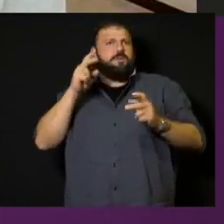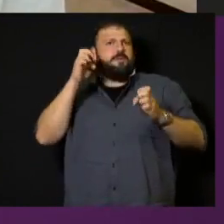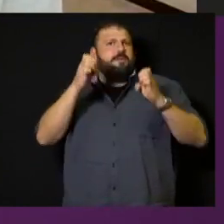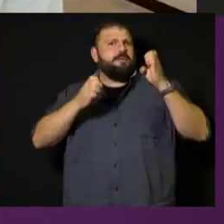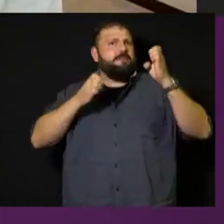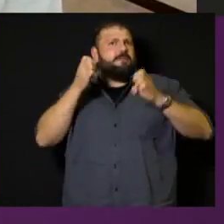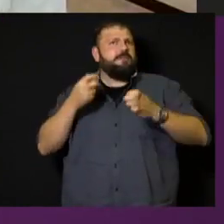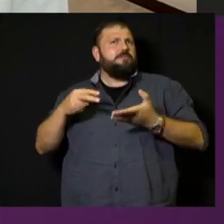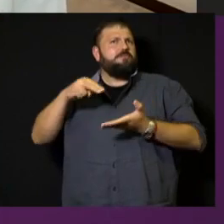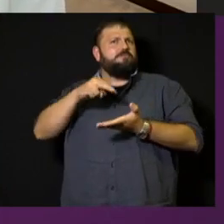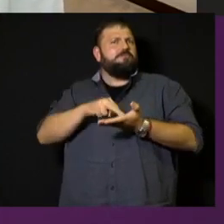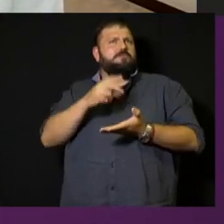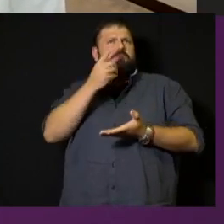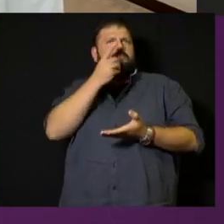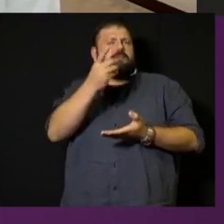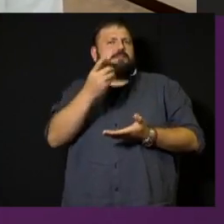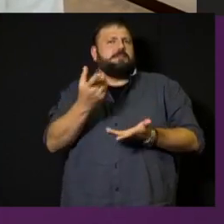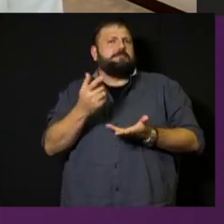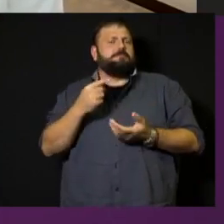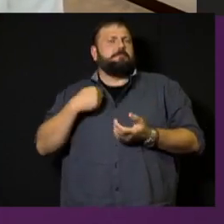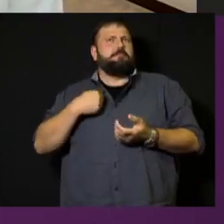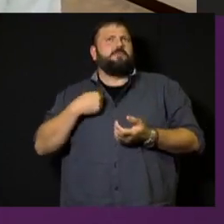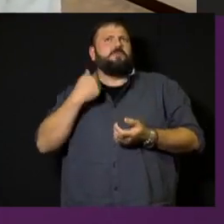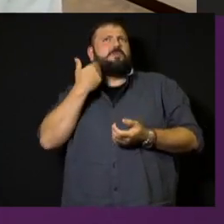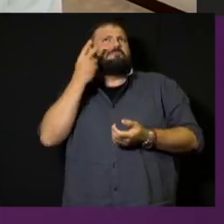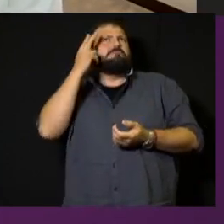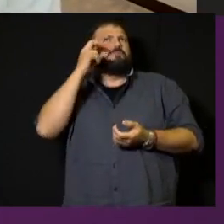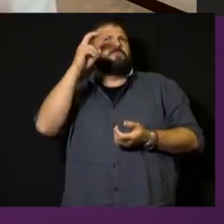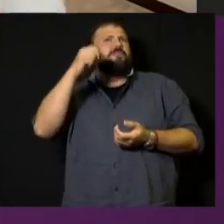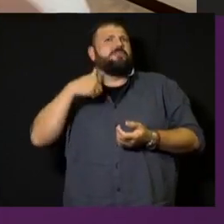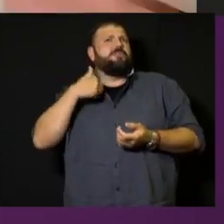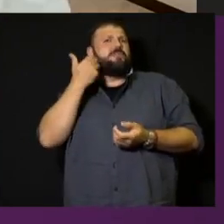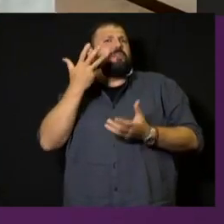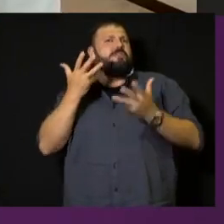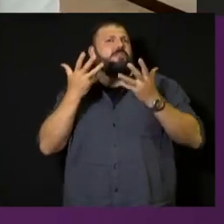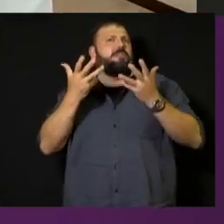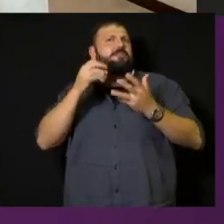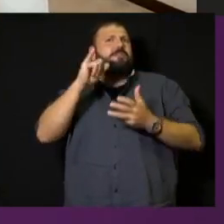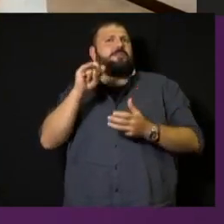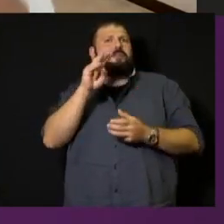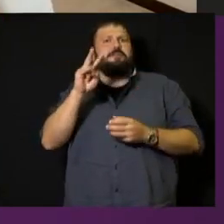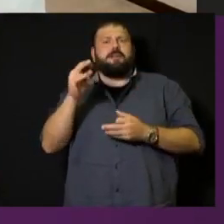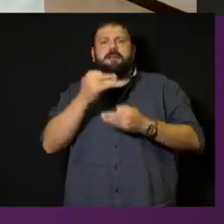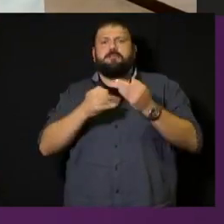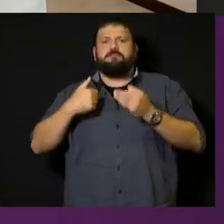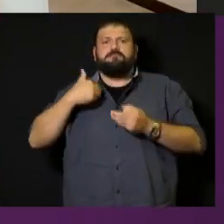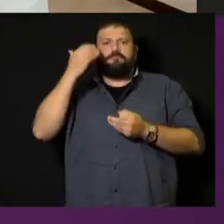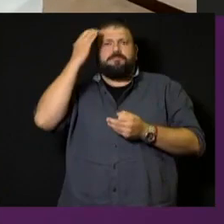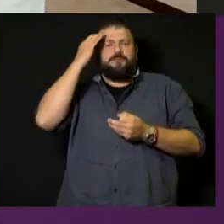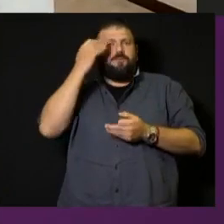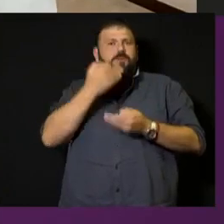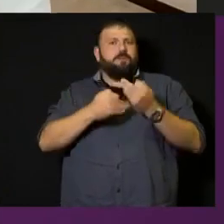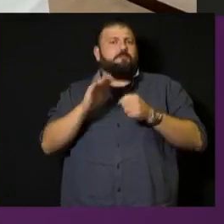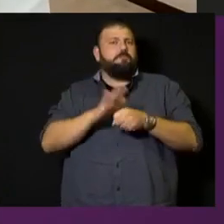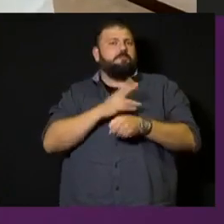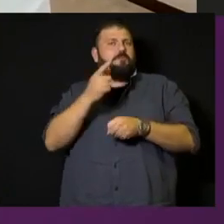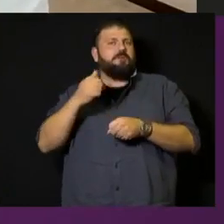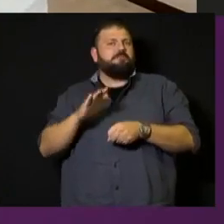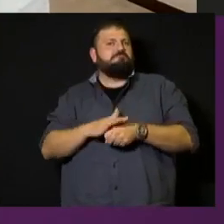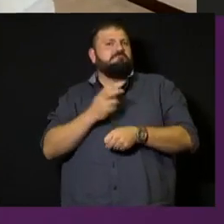this event where he says my dream was to meet Jorge Vergara, and everything was super. When you follow your